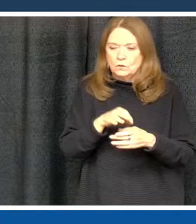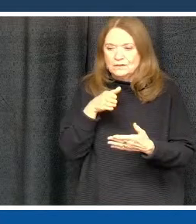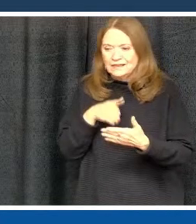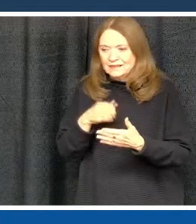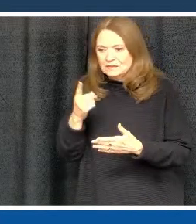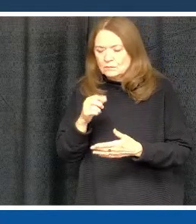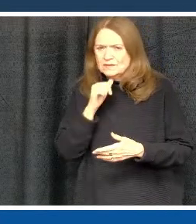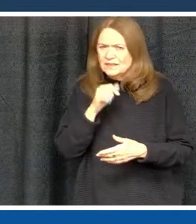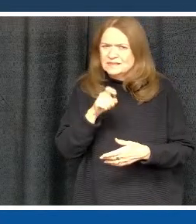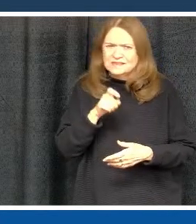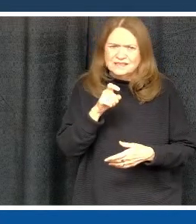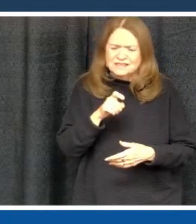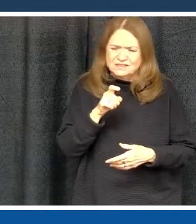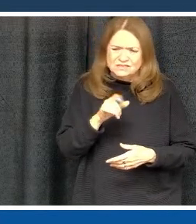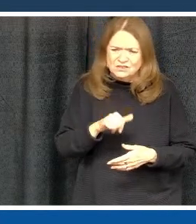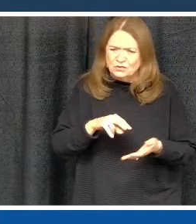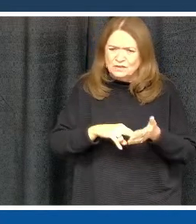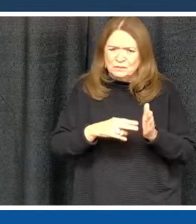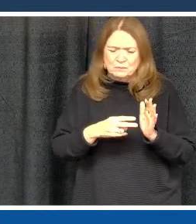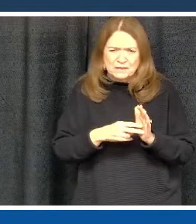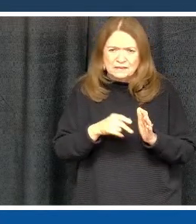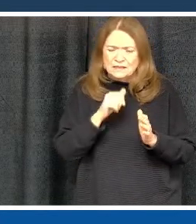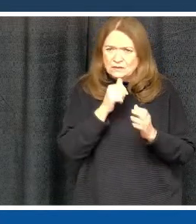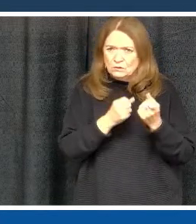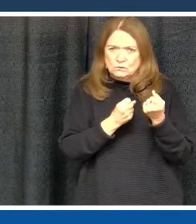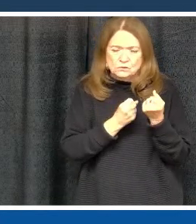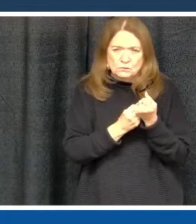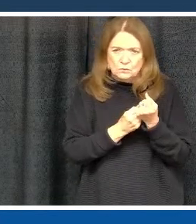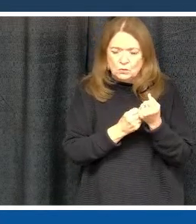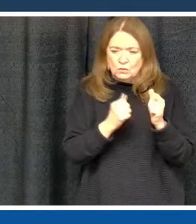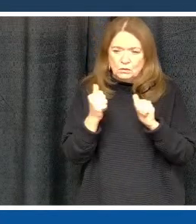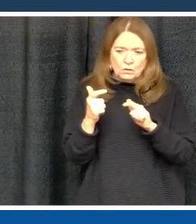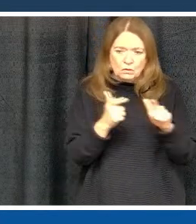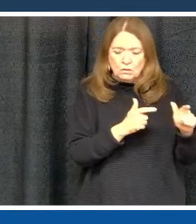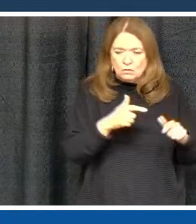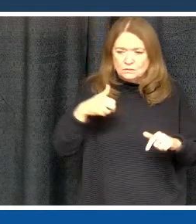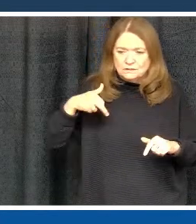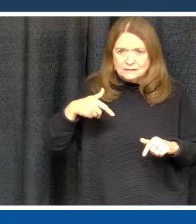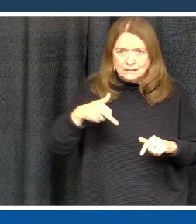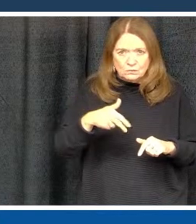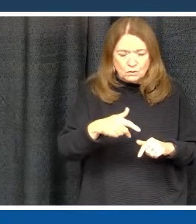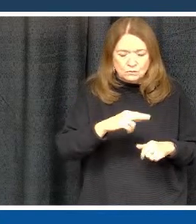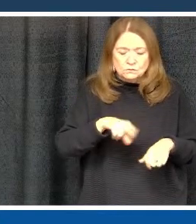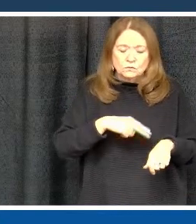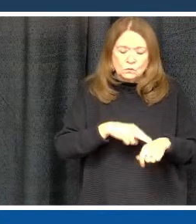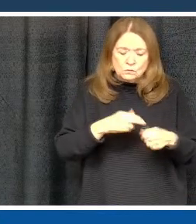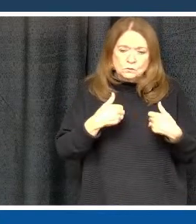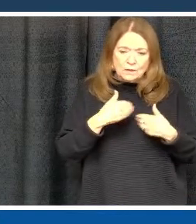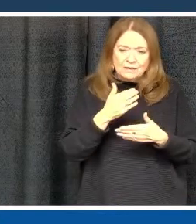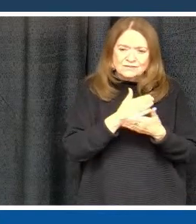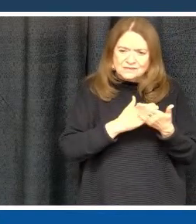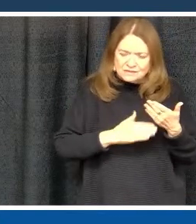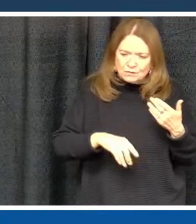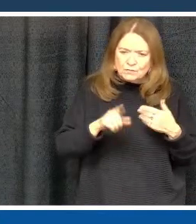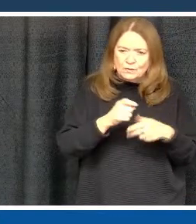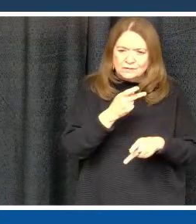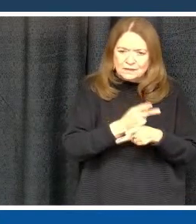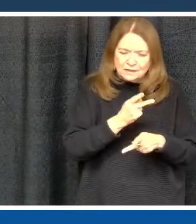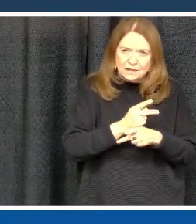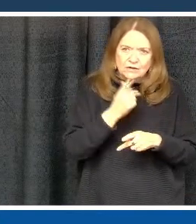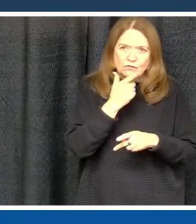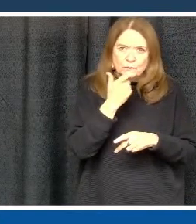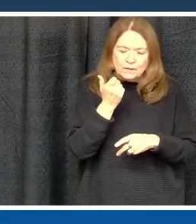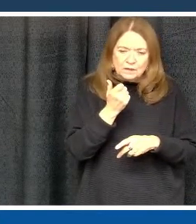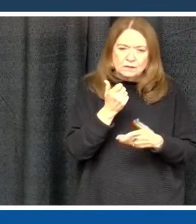doesn't necessarily mean that they don't support all sidewalks. Of course, we have some that we have to take care of because they're under